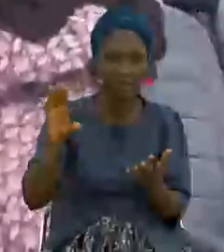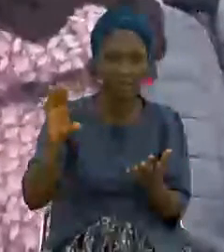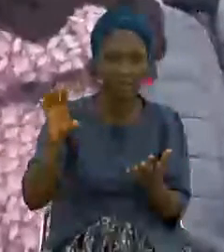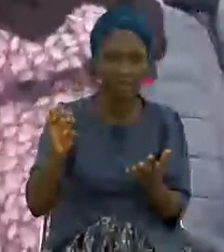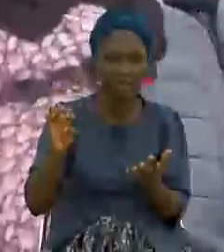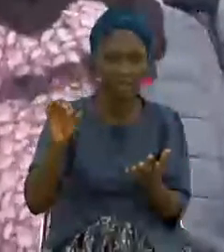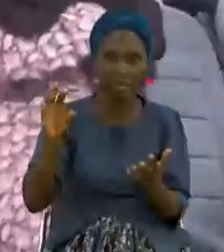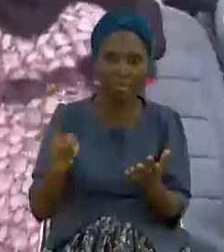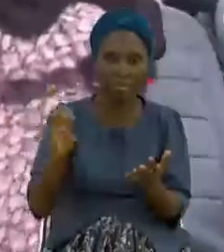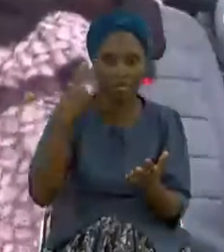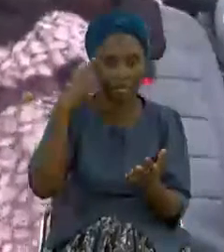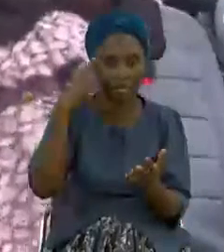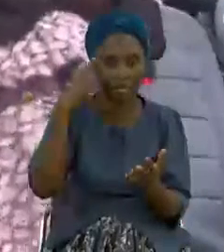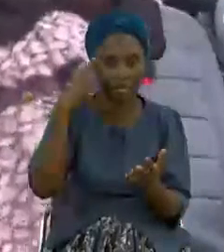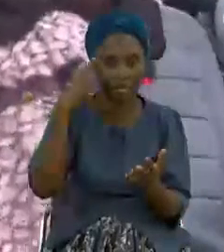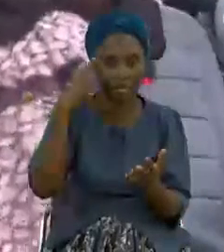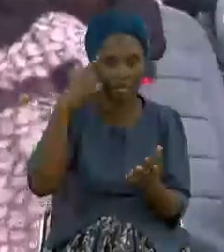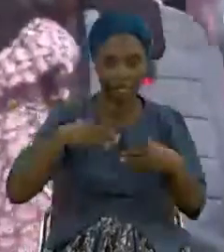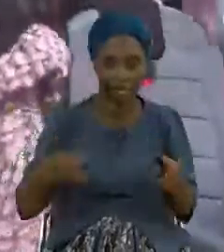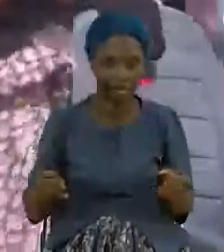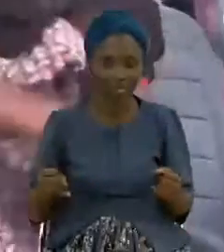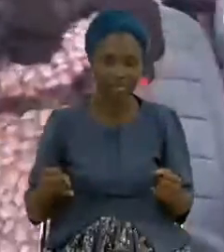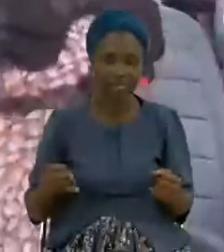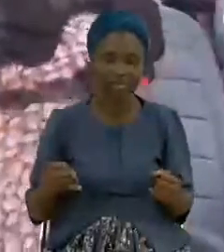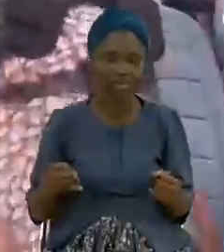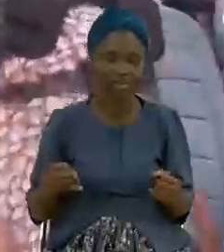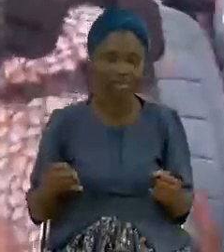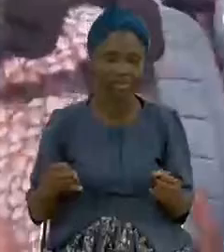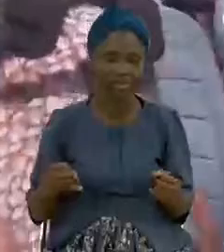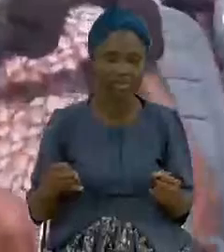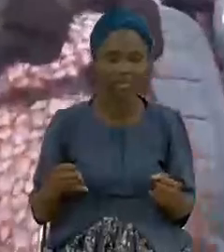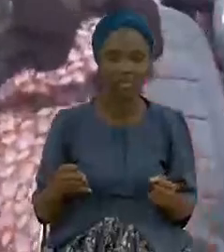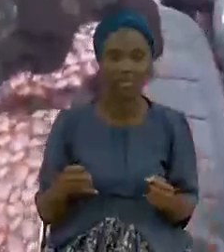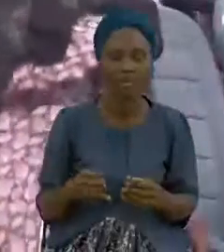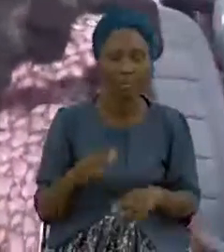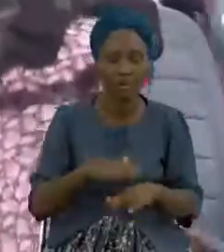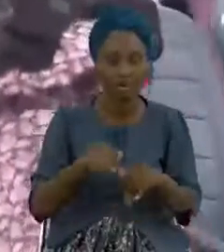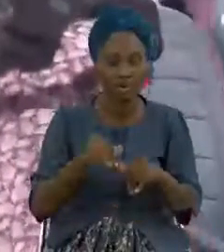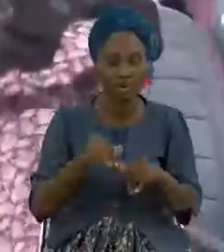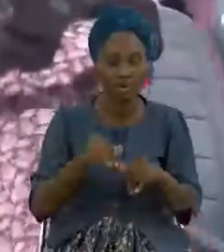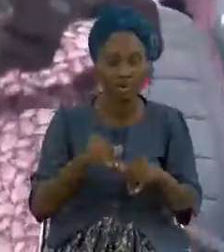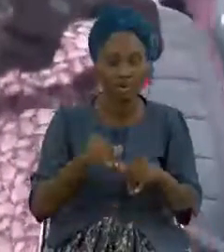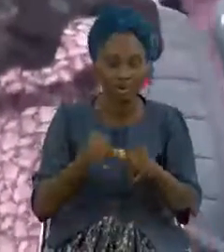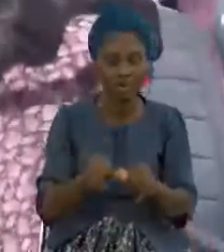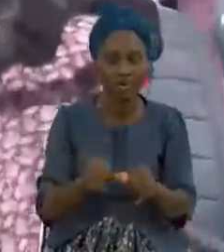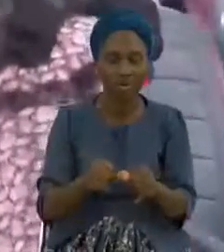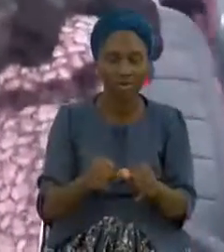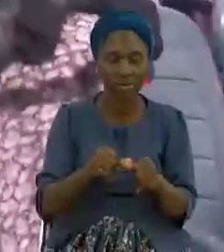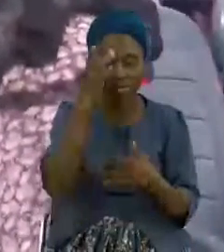sicknesses. The word is the medicine. Take in the word.